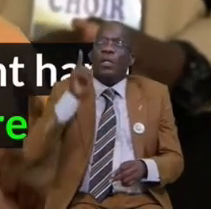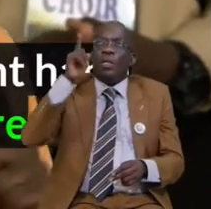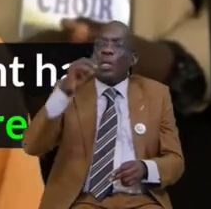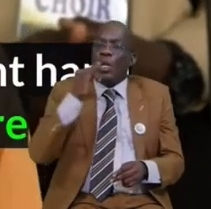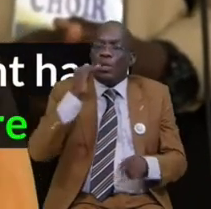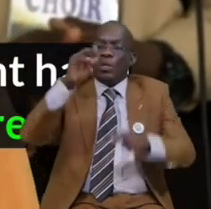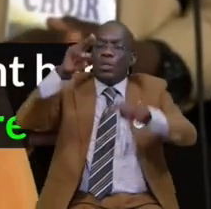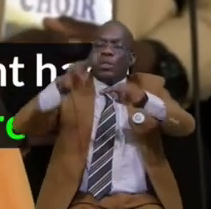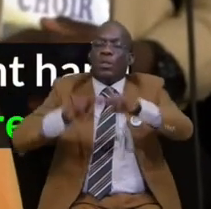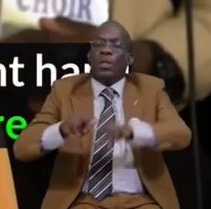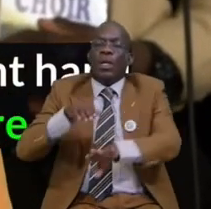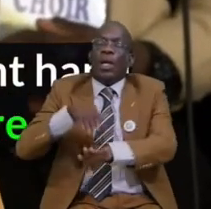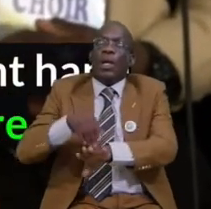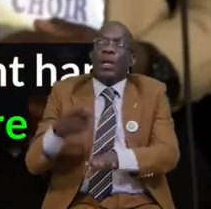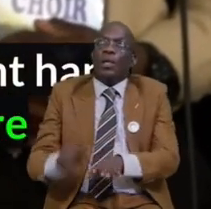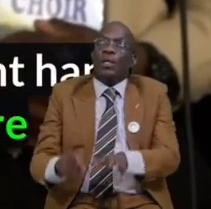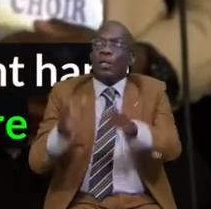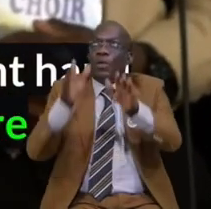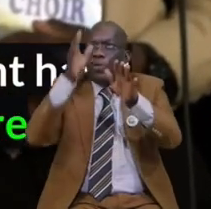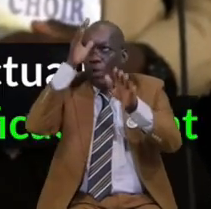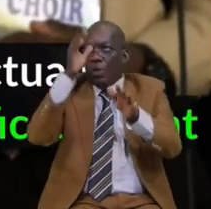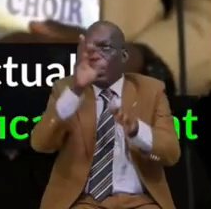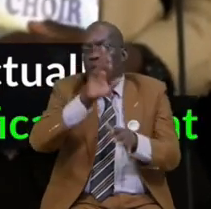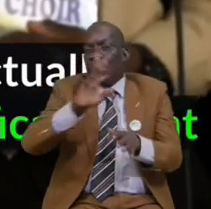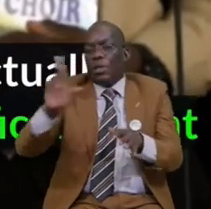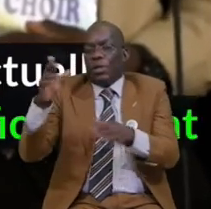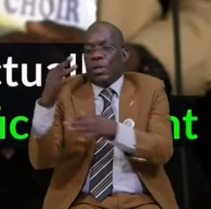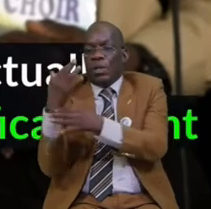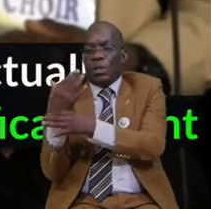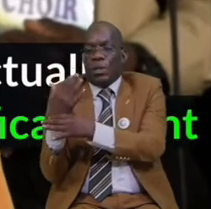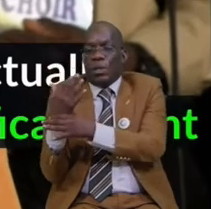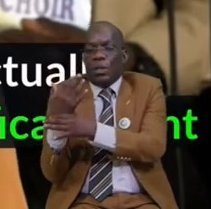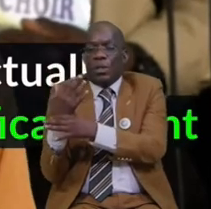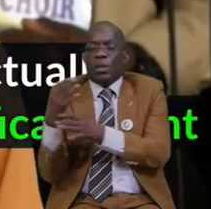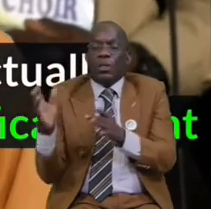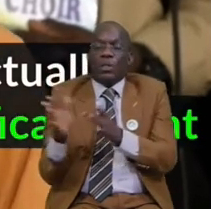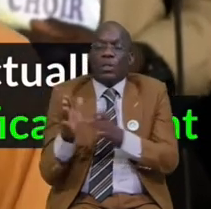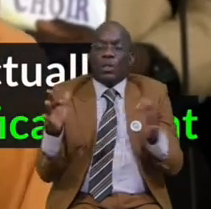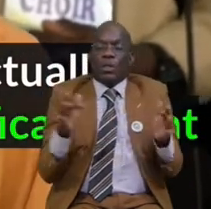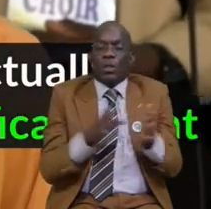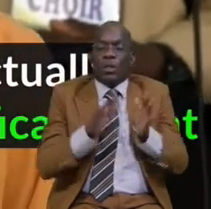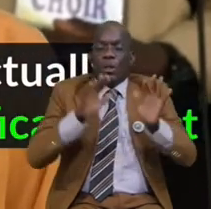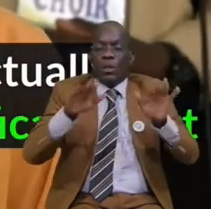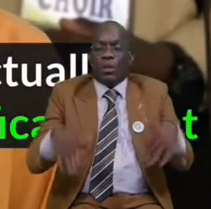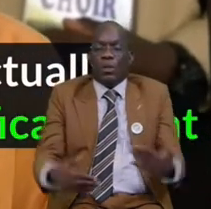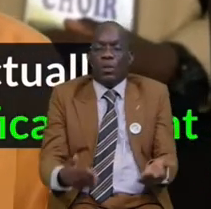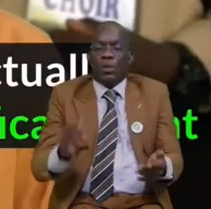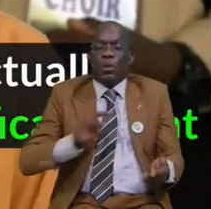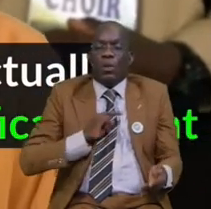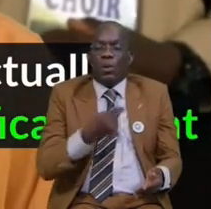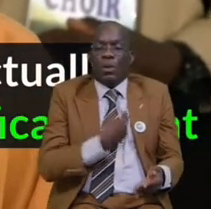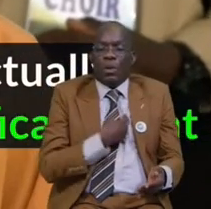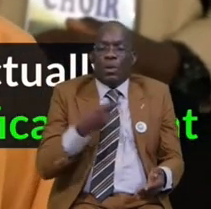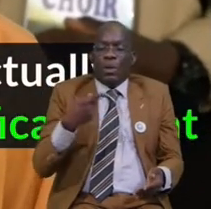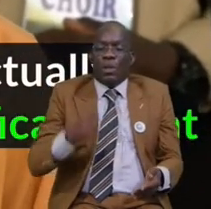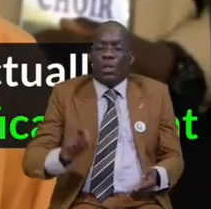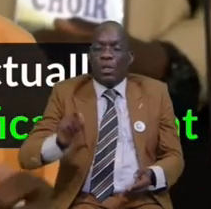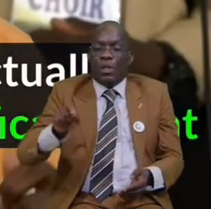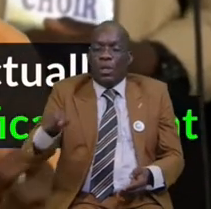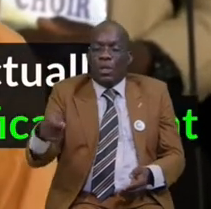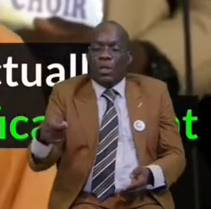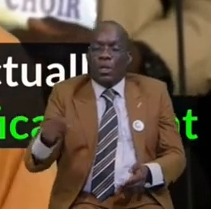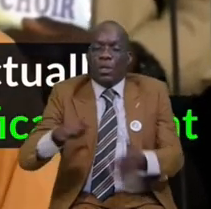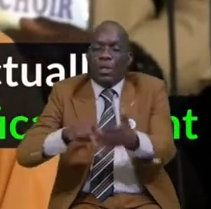the Father's right hand. Jesus gave us the key to